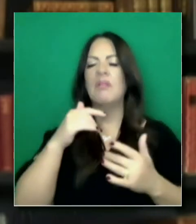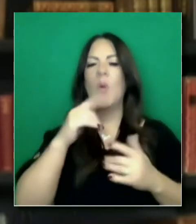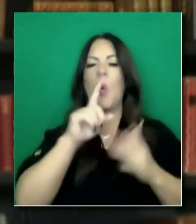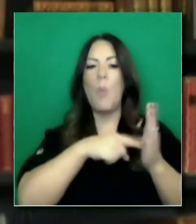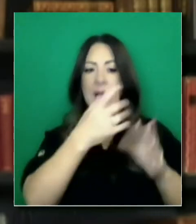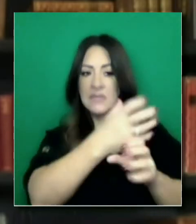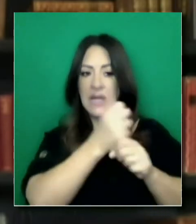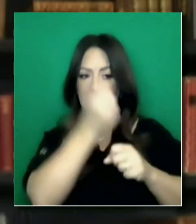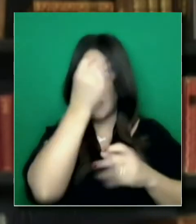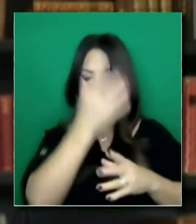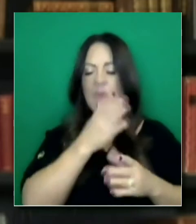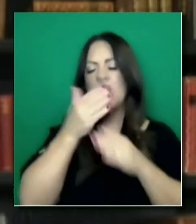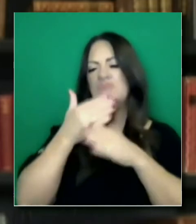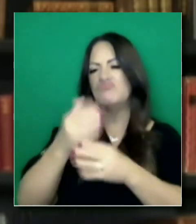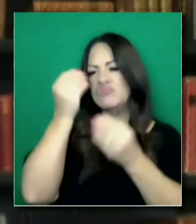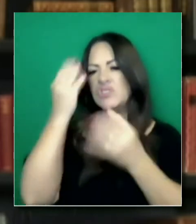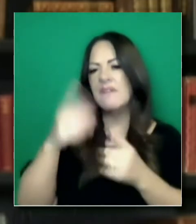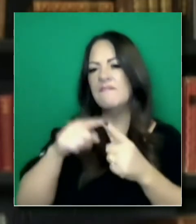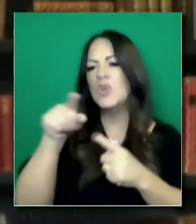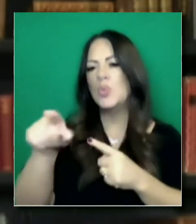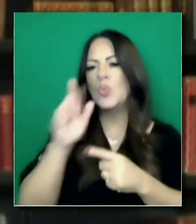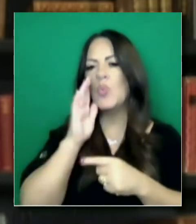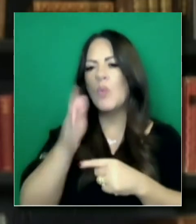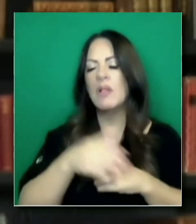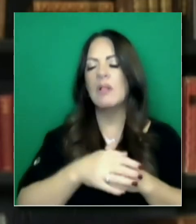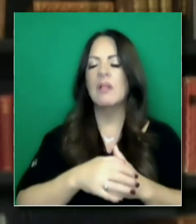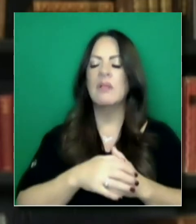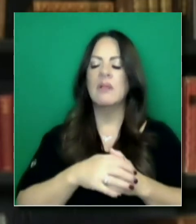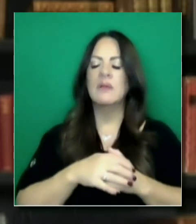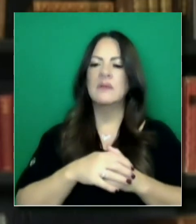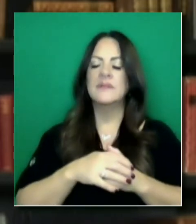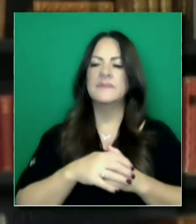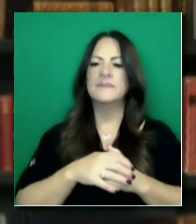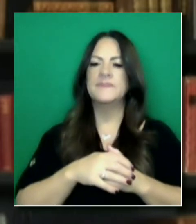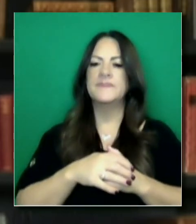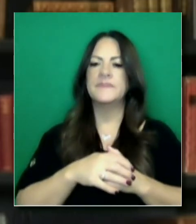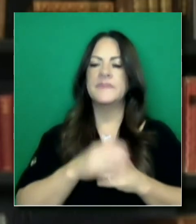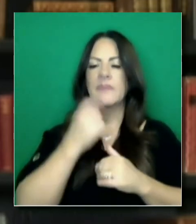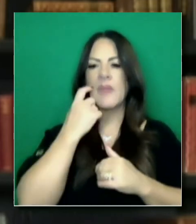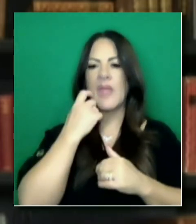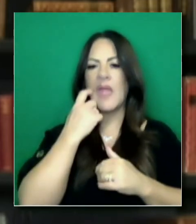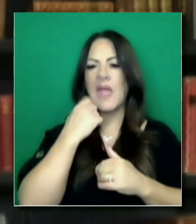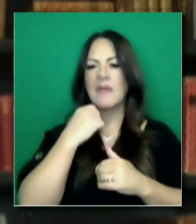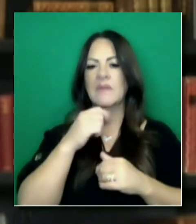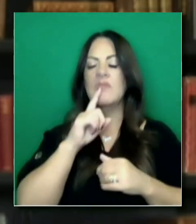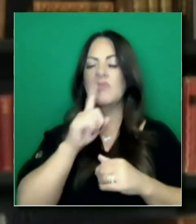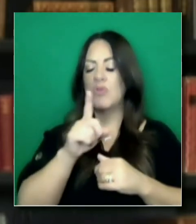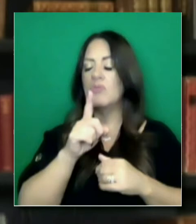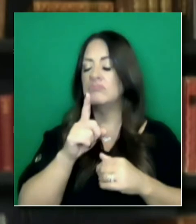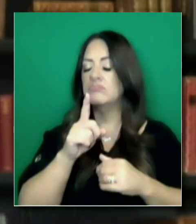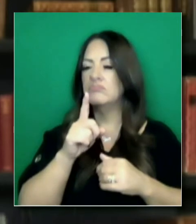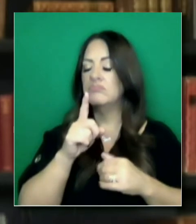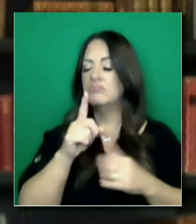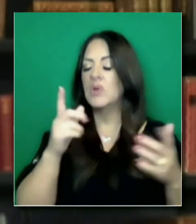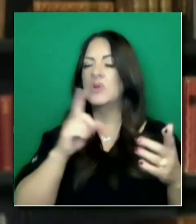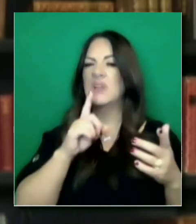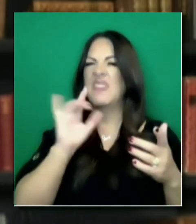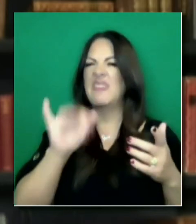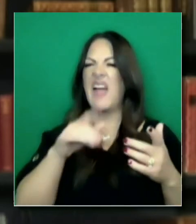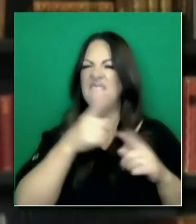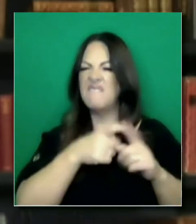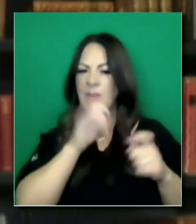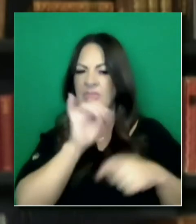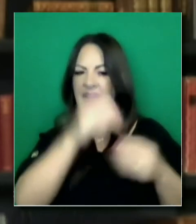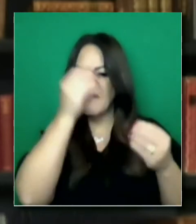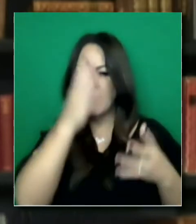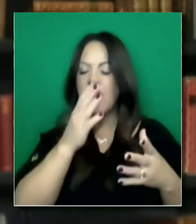response in terms of whatever evidence at this stage that we can share or that tells a real story. So we're not